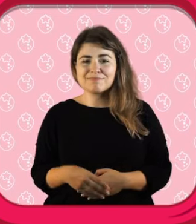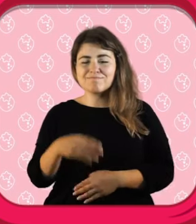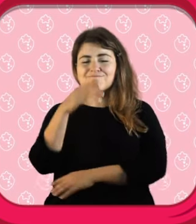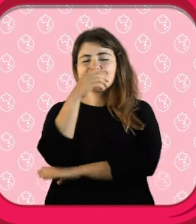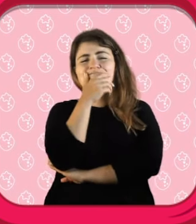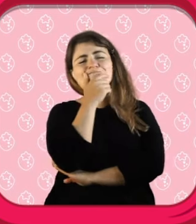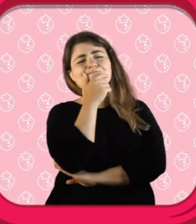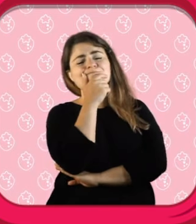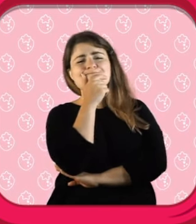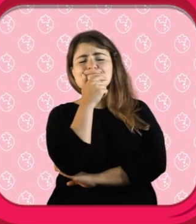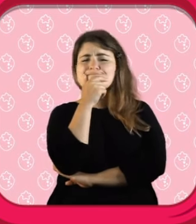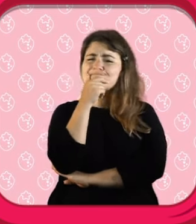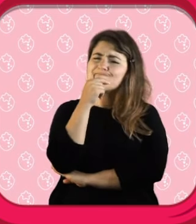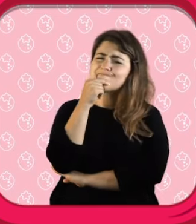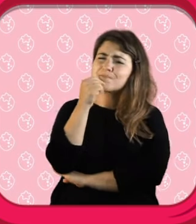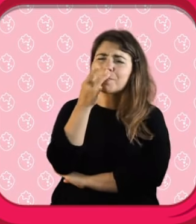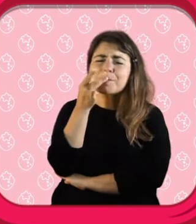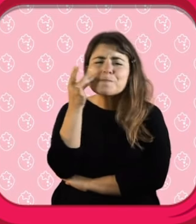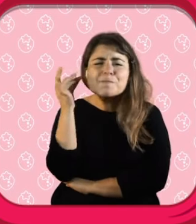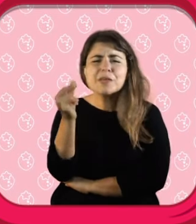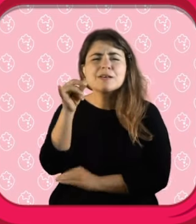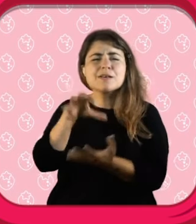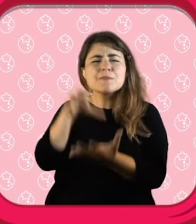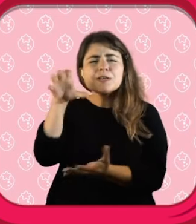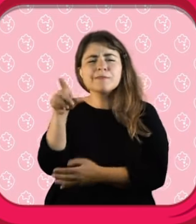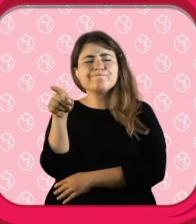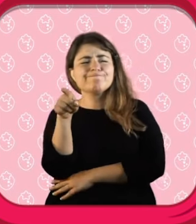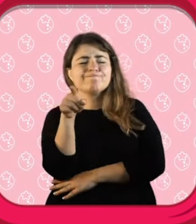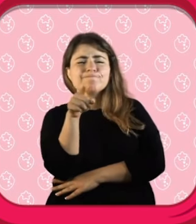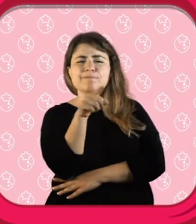Which cake would be the very yummiest?